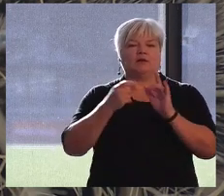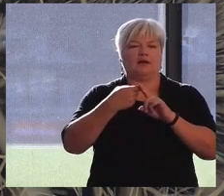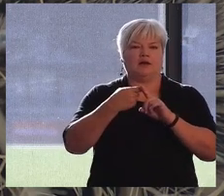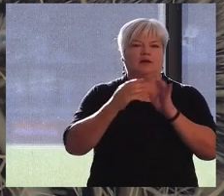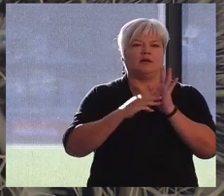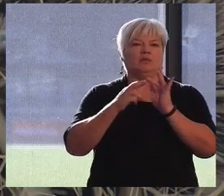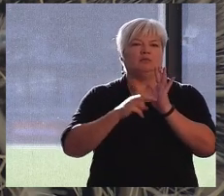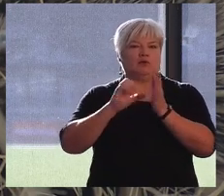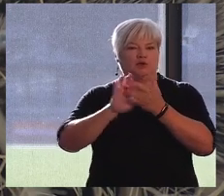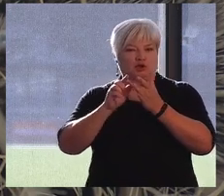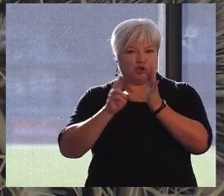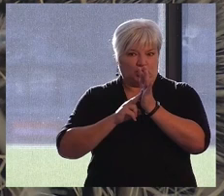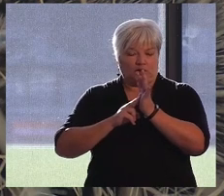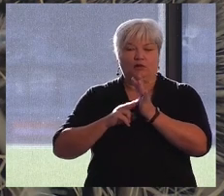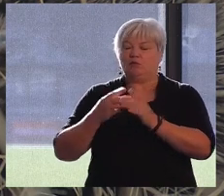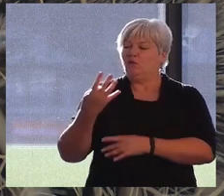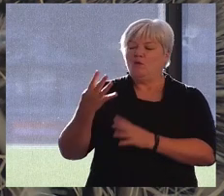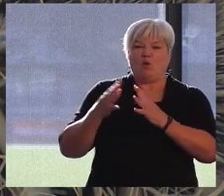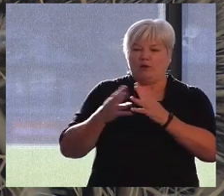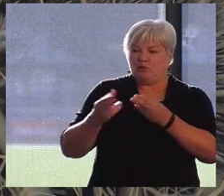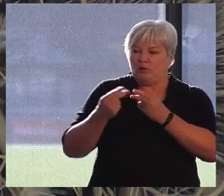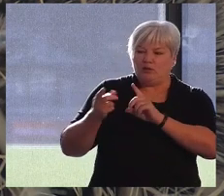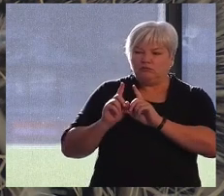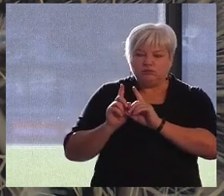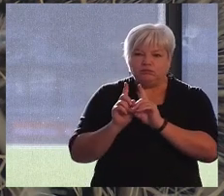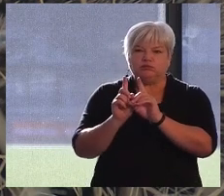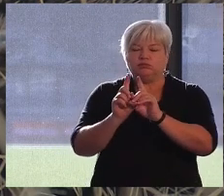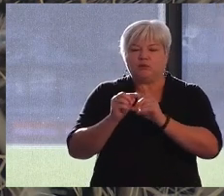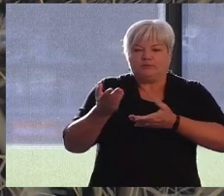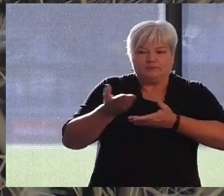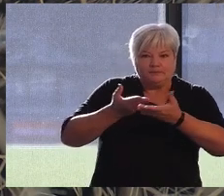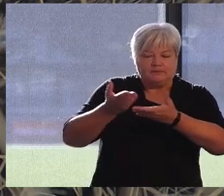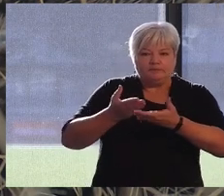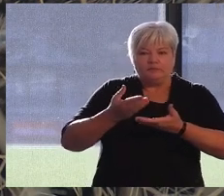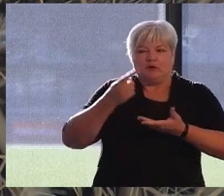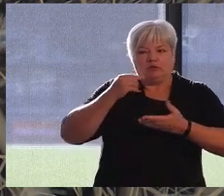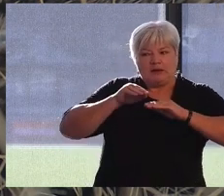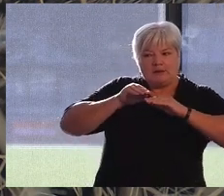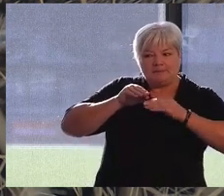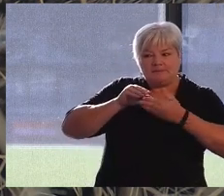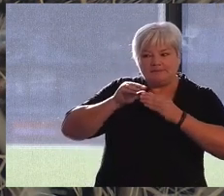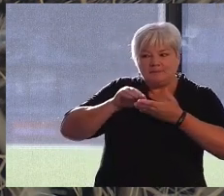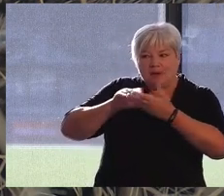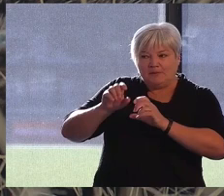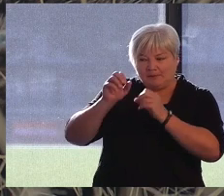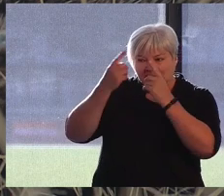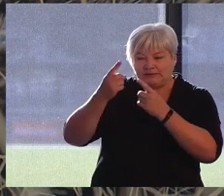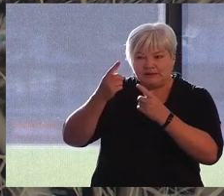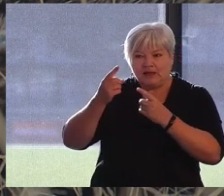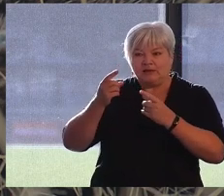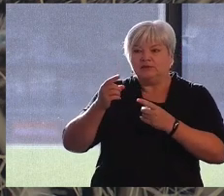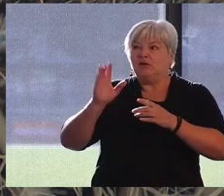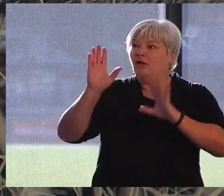had a conversation and I tried to help him understand the science of climate change, and he tried to convince me that it wasn't